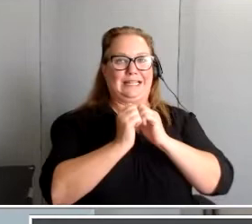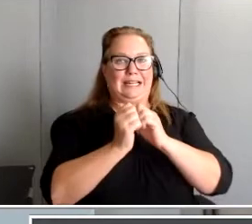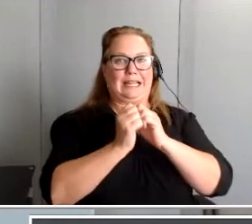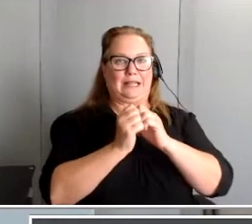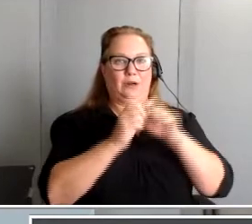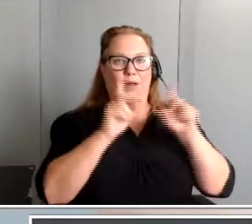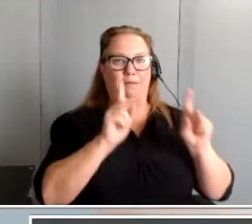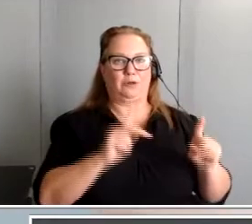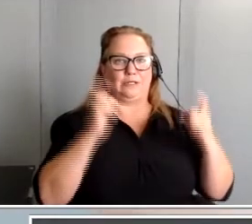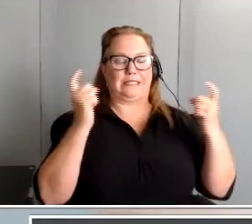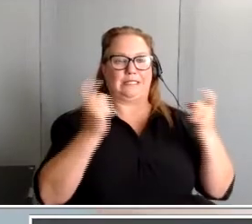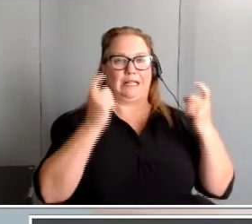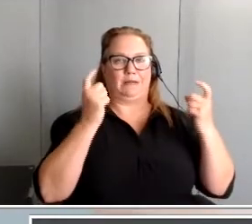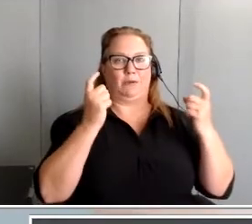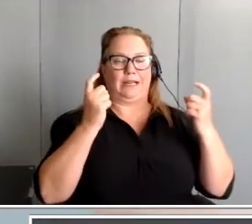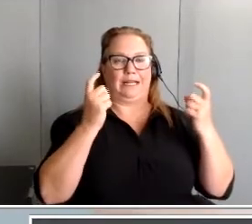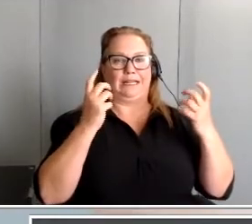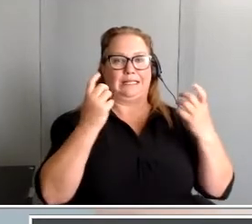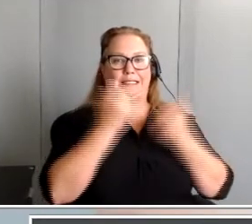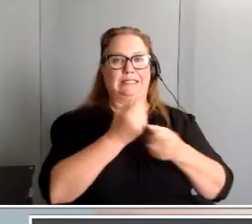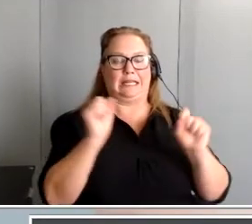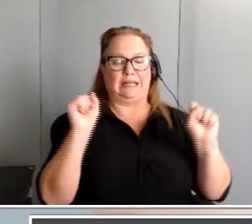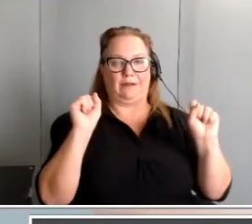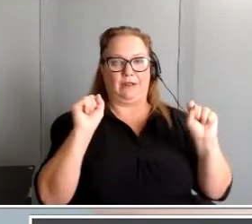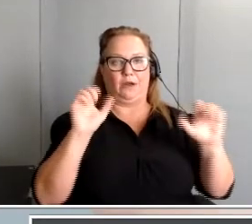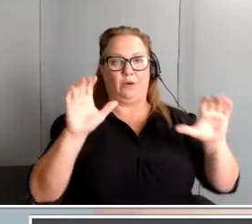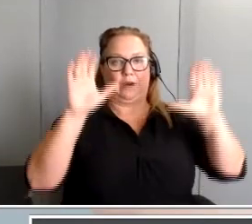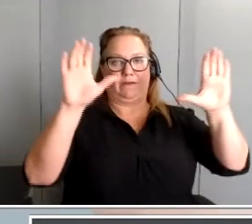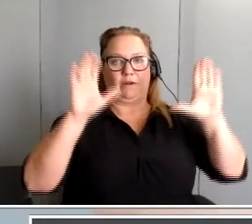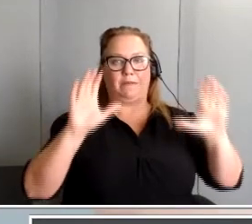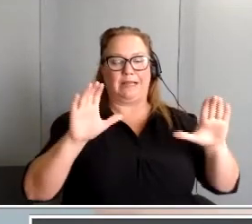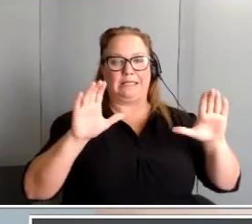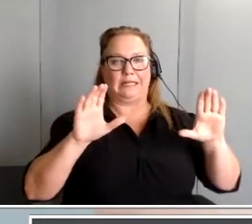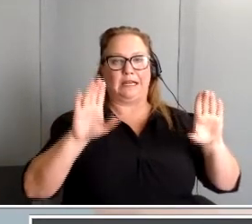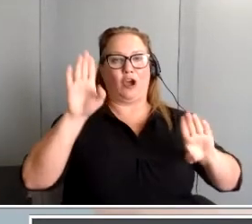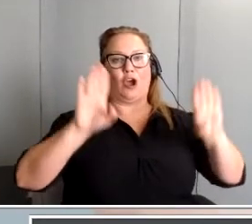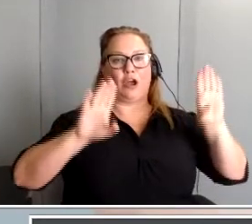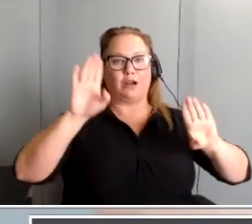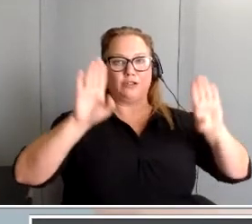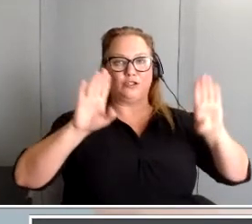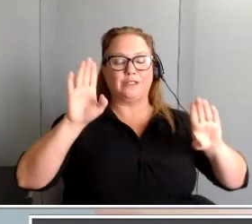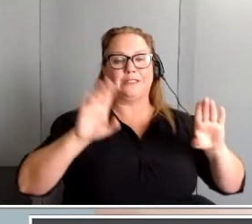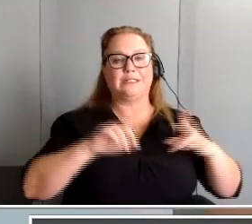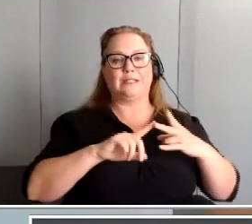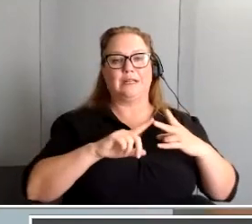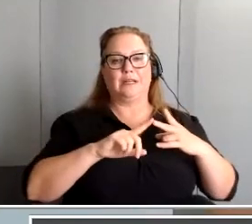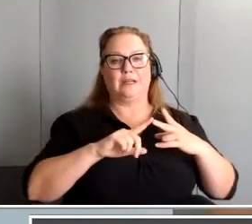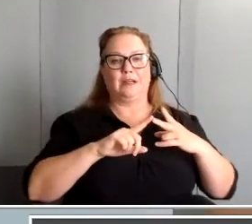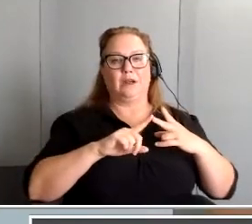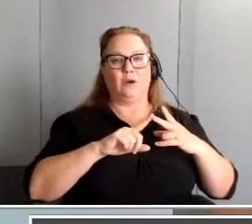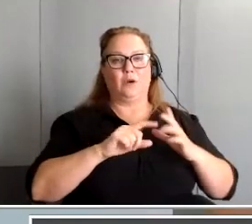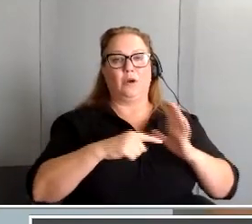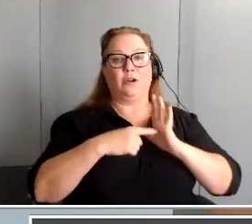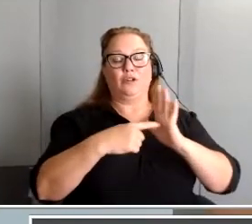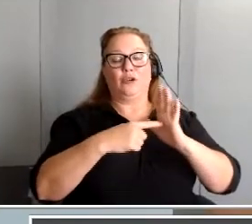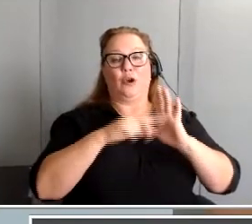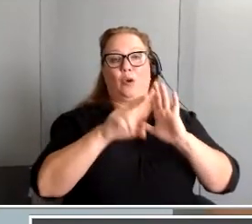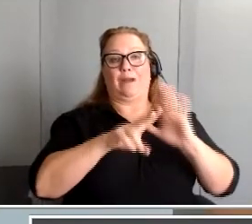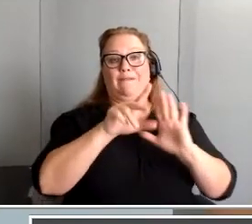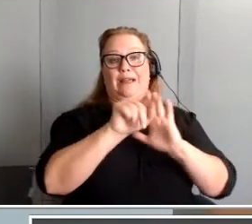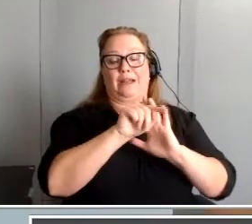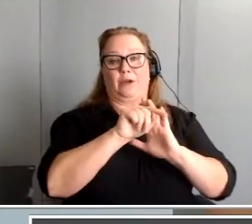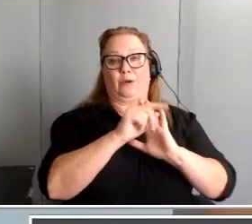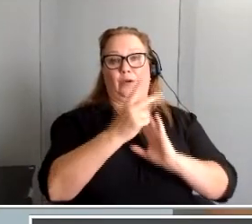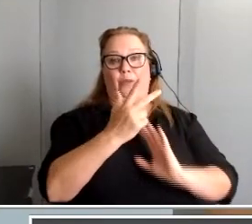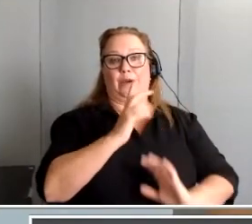person, celebrating safely. We have some amazing live auction items, and we're going to be premiering a video. 3